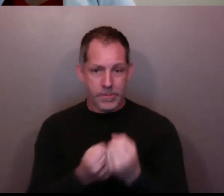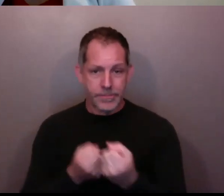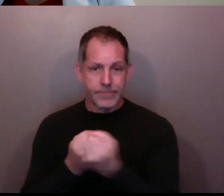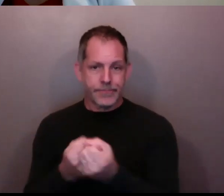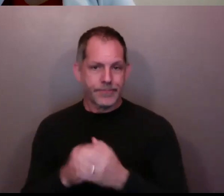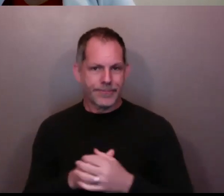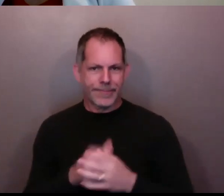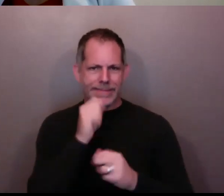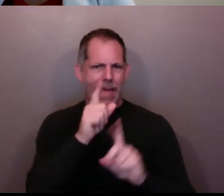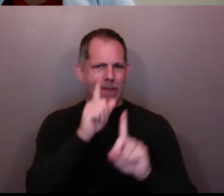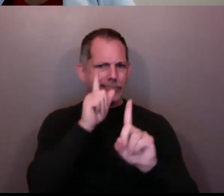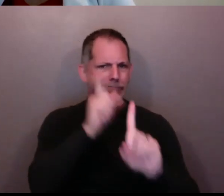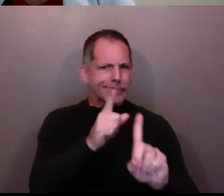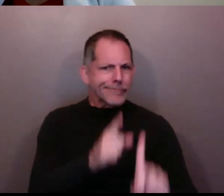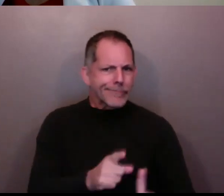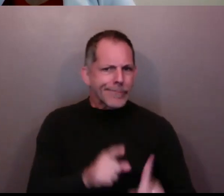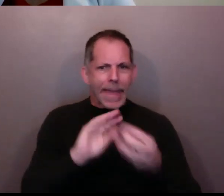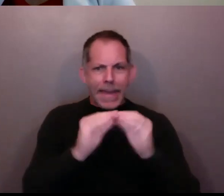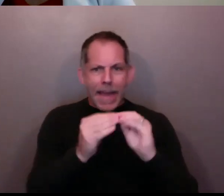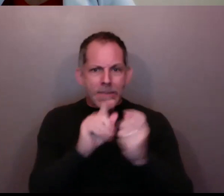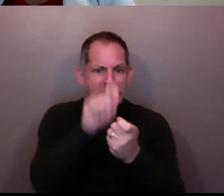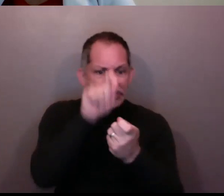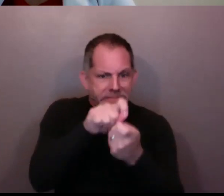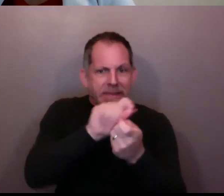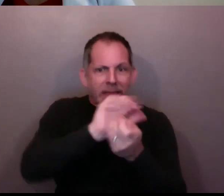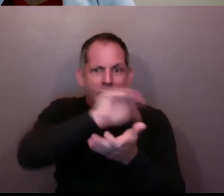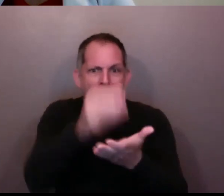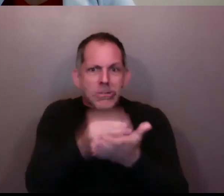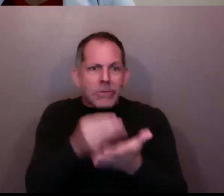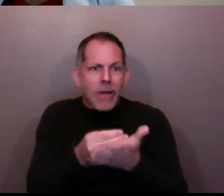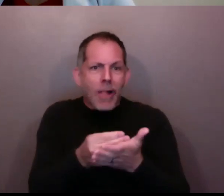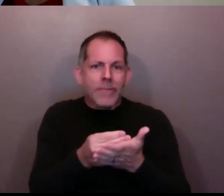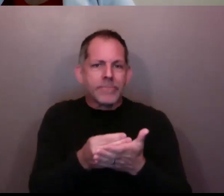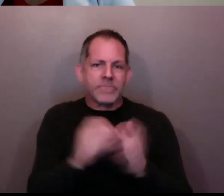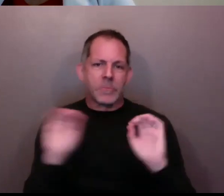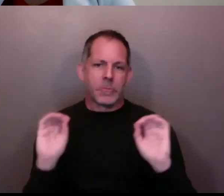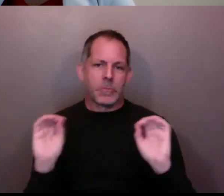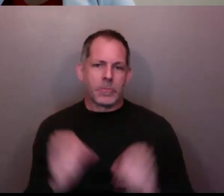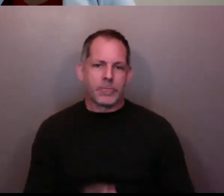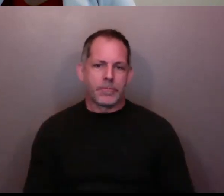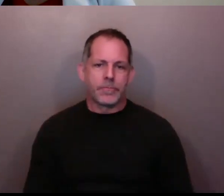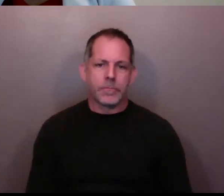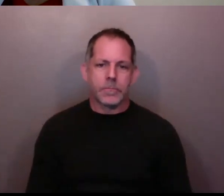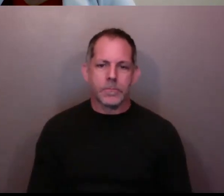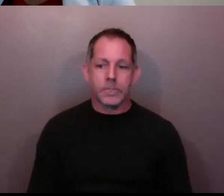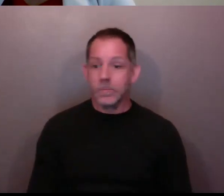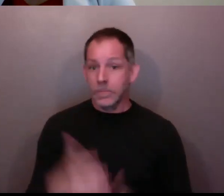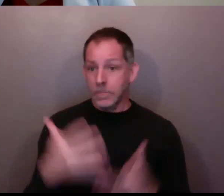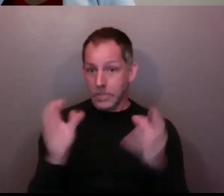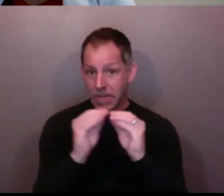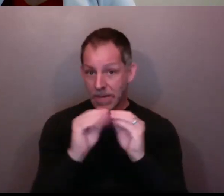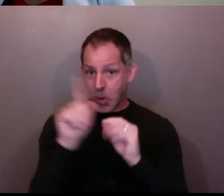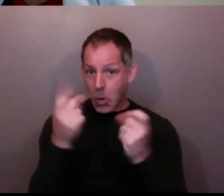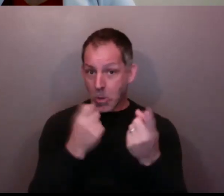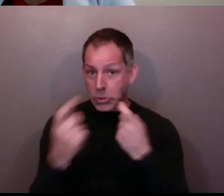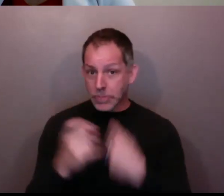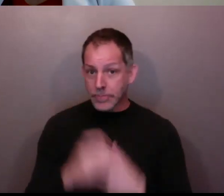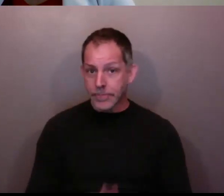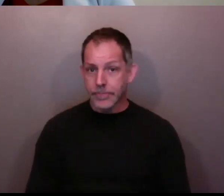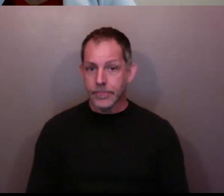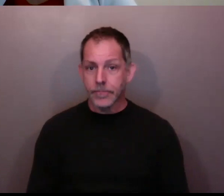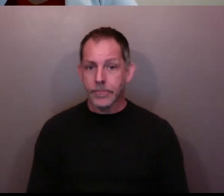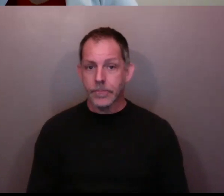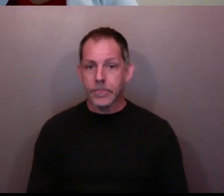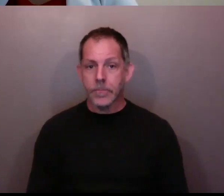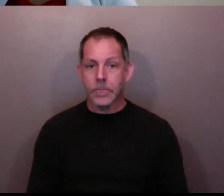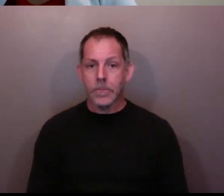that. And we did get another question under the wire. Dr. Spitters, the state has seen its first death in